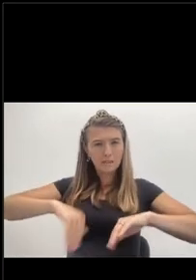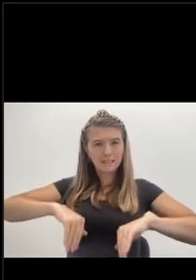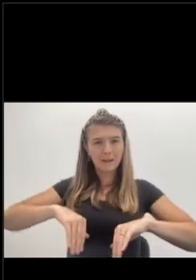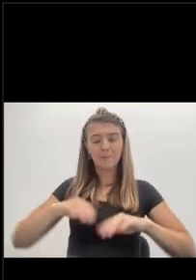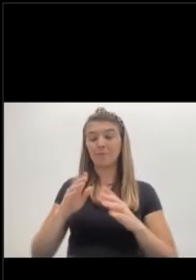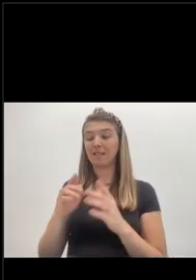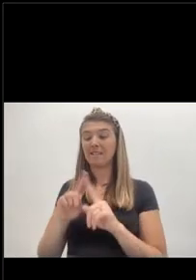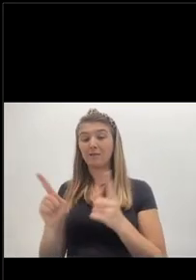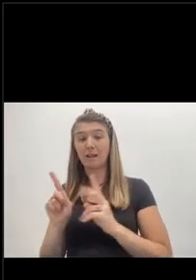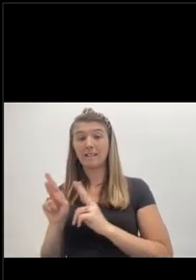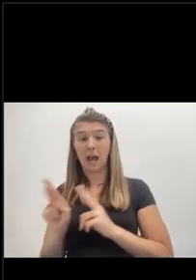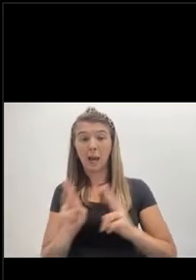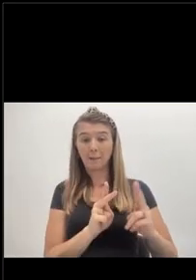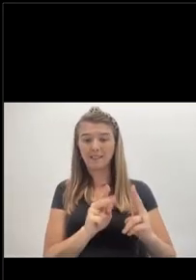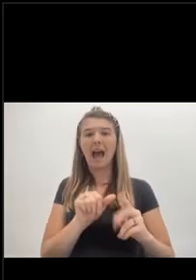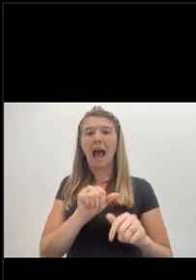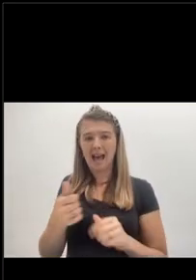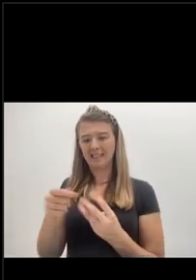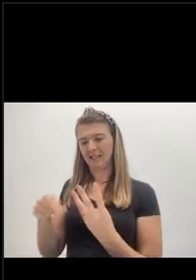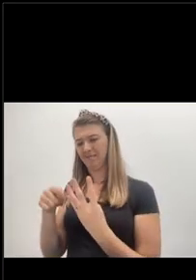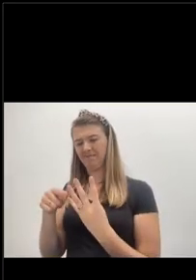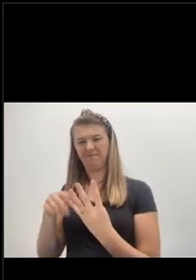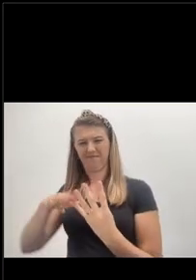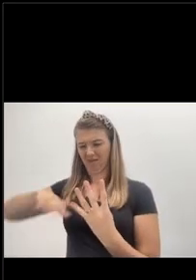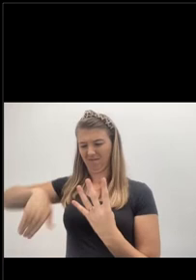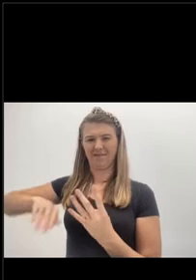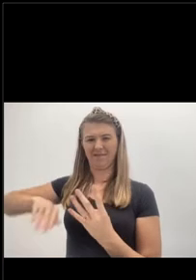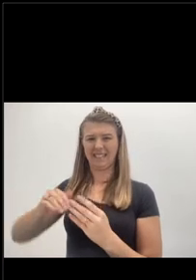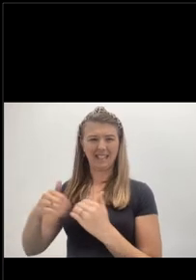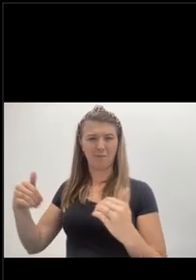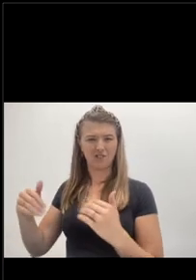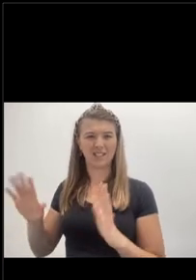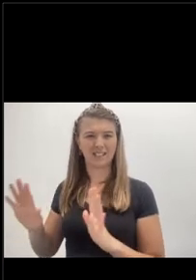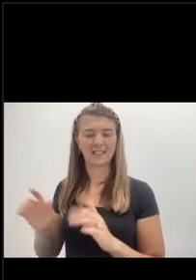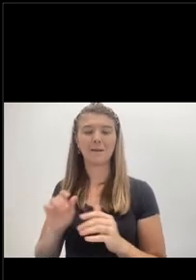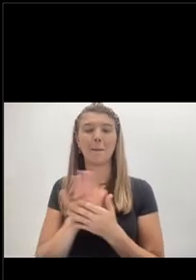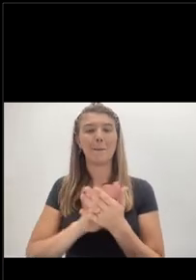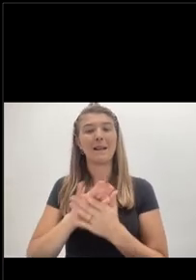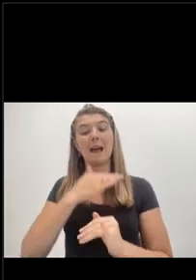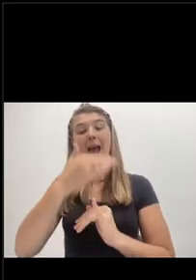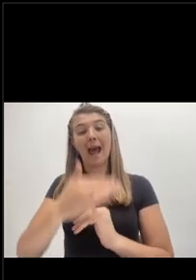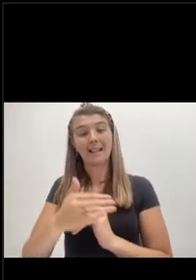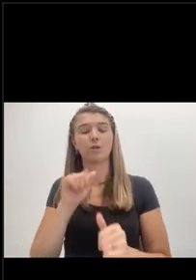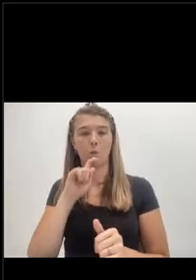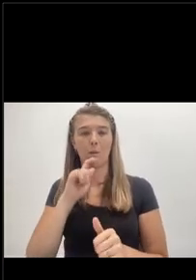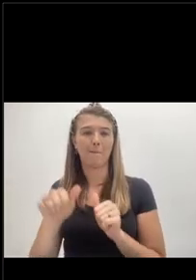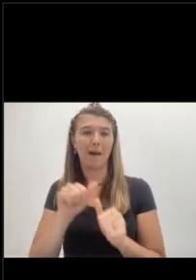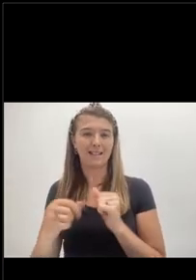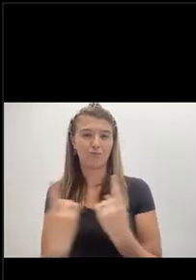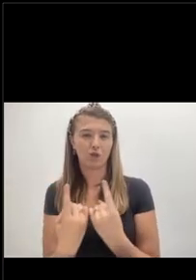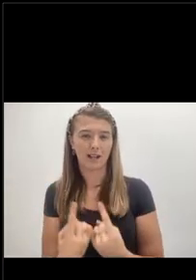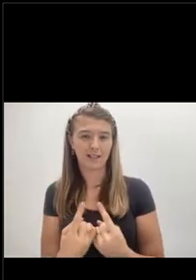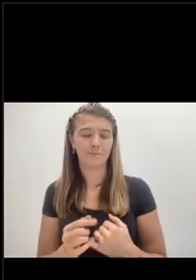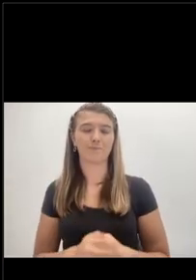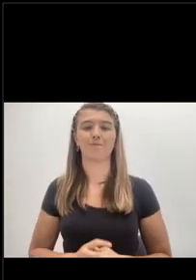different plastic types so as to create a better product at the end. And one other thing we need to consider is